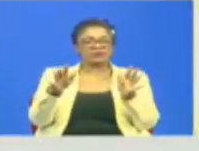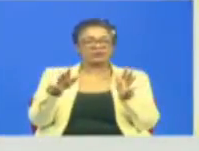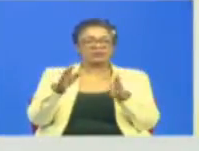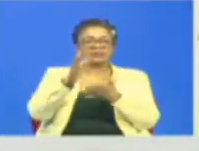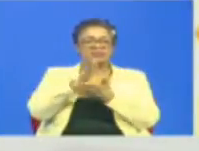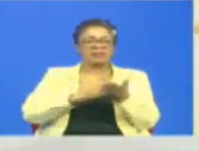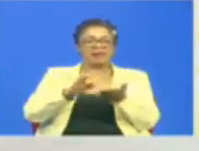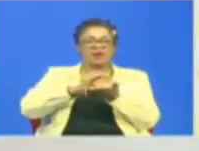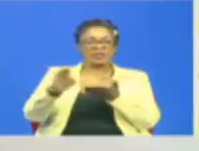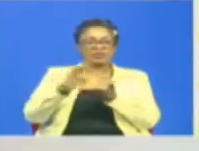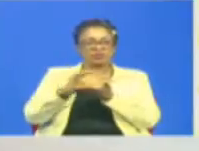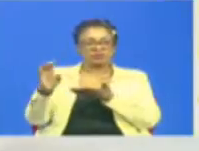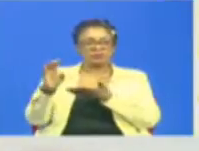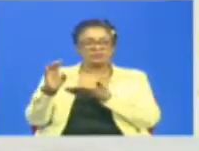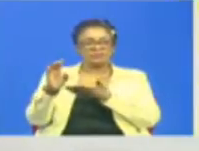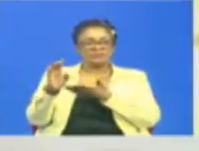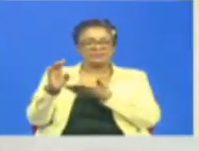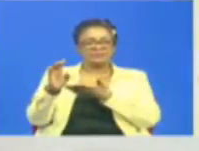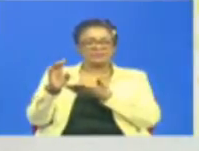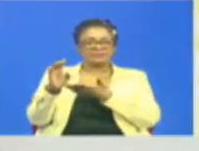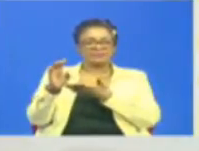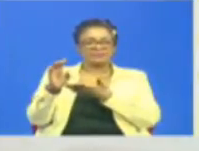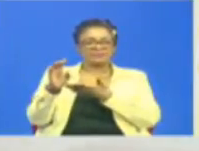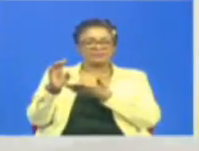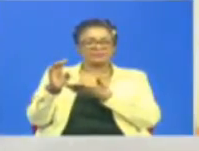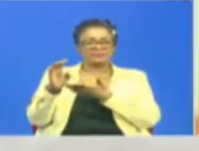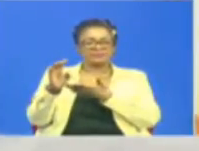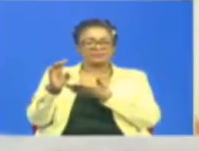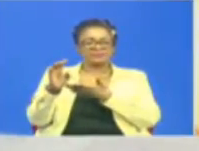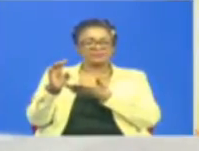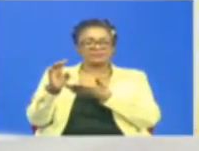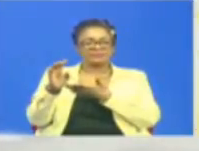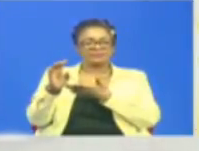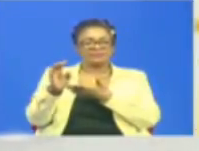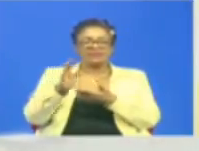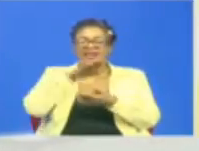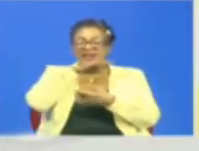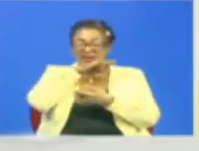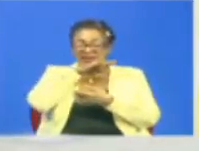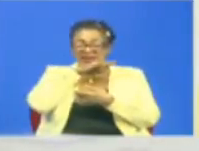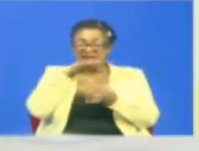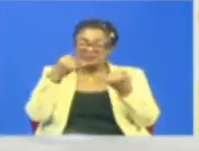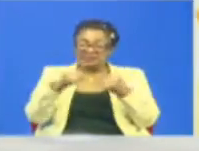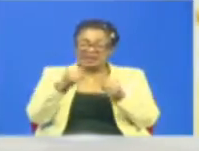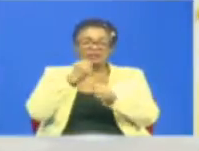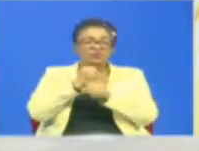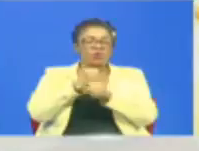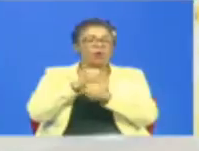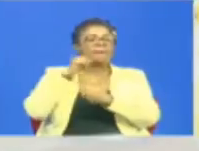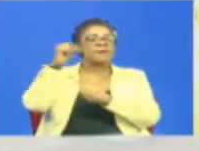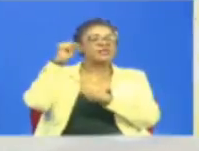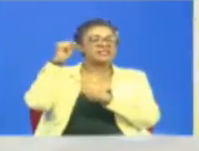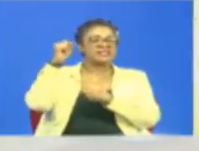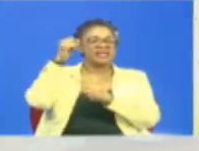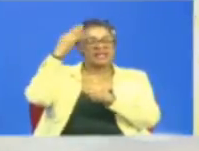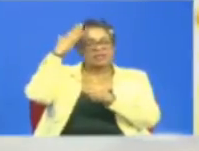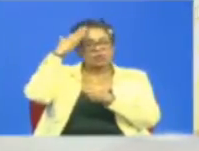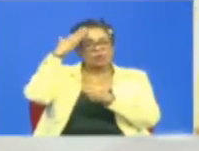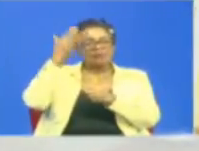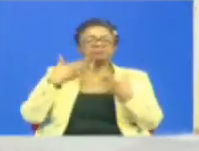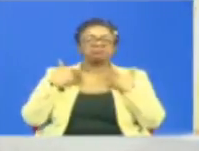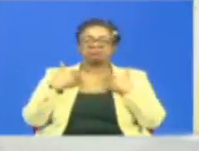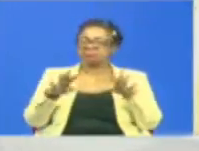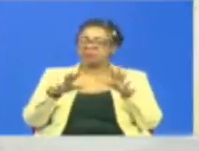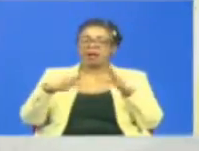is trying to play politics. Correct. He is trying to play safe. Correct. He knows he does not want his people to support